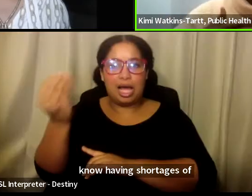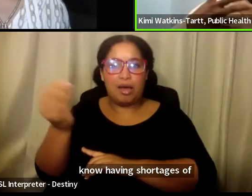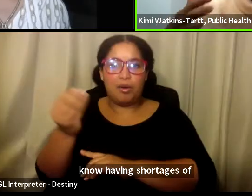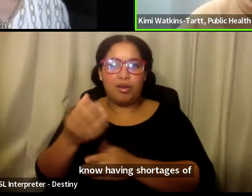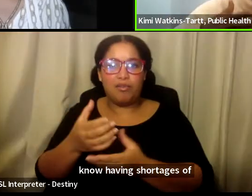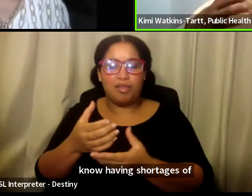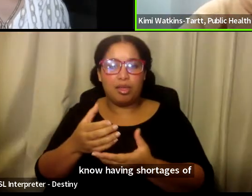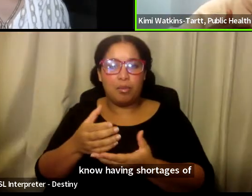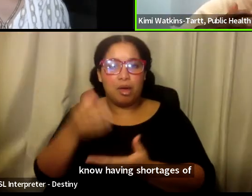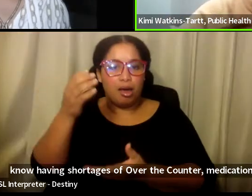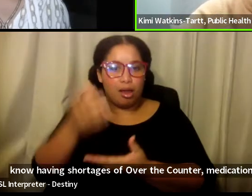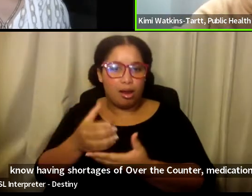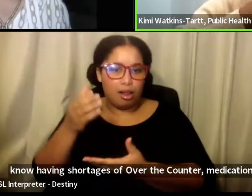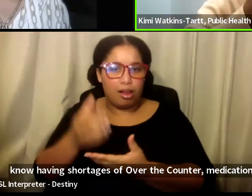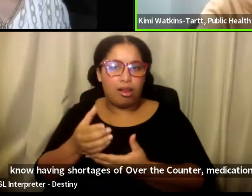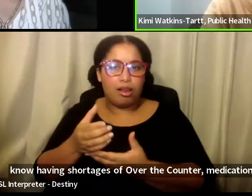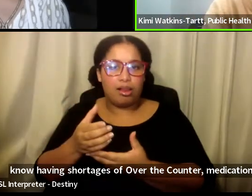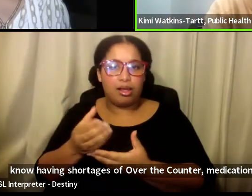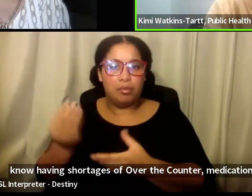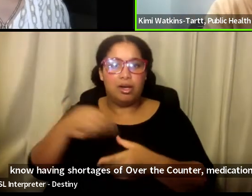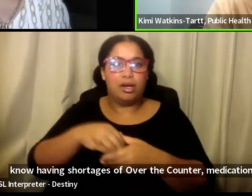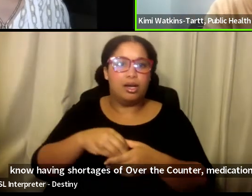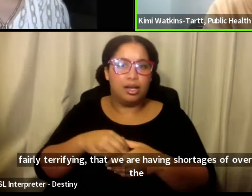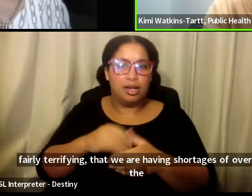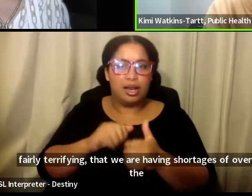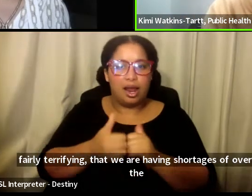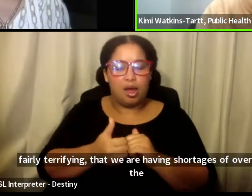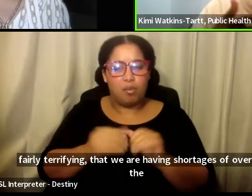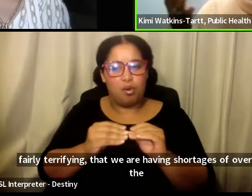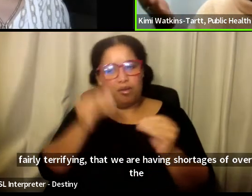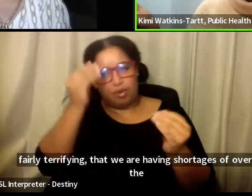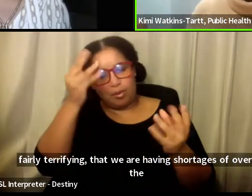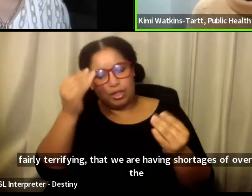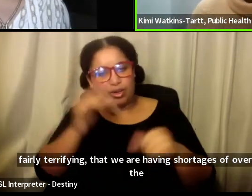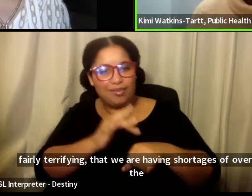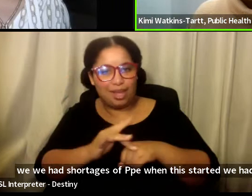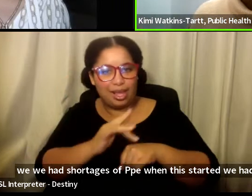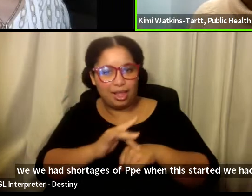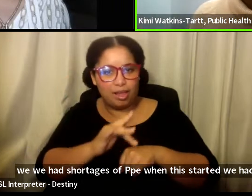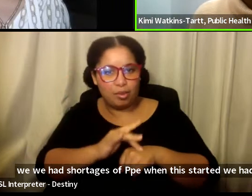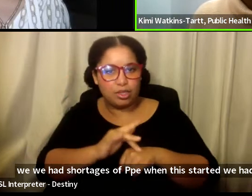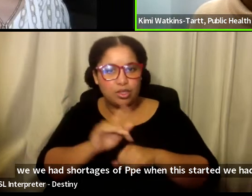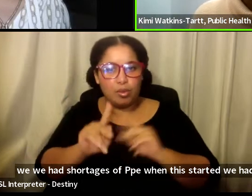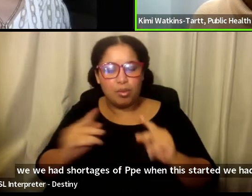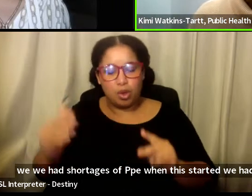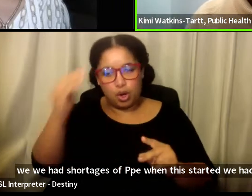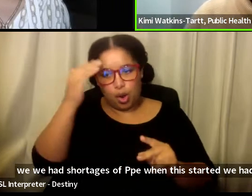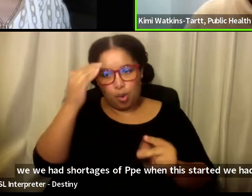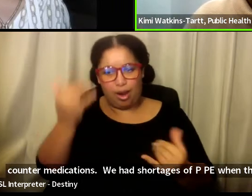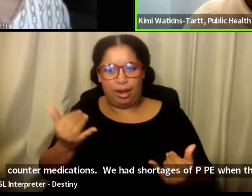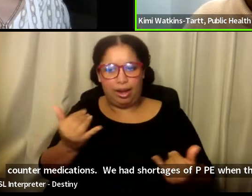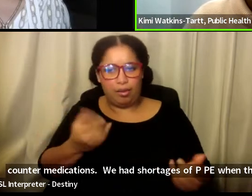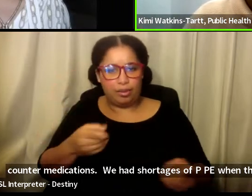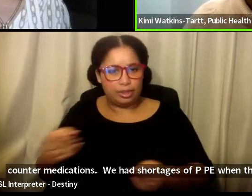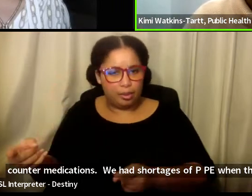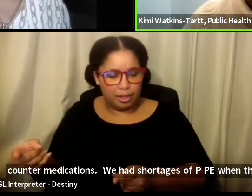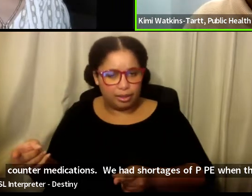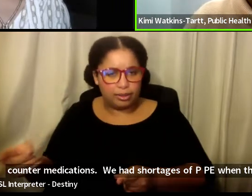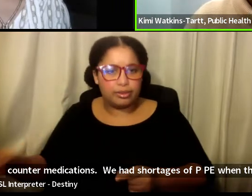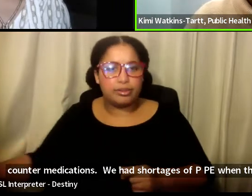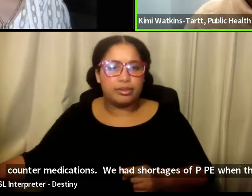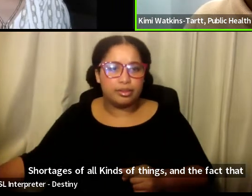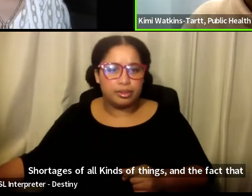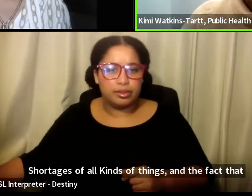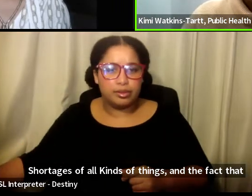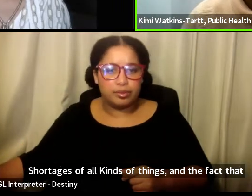okay, how can we put more information and make it available so that people know what the situation is, and that when the